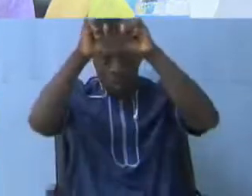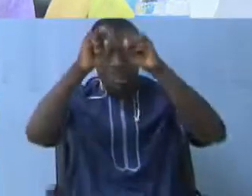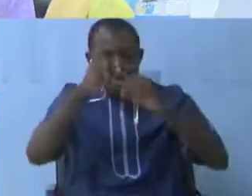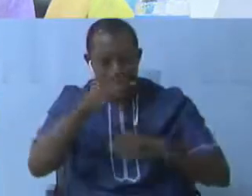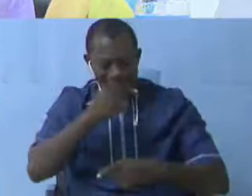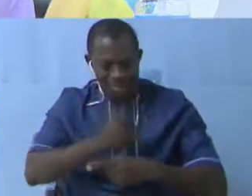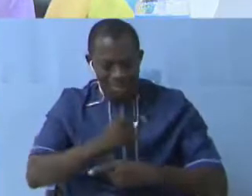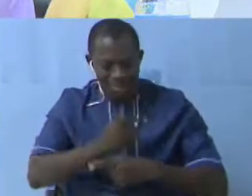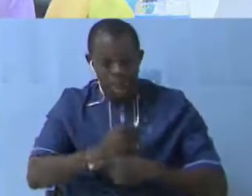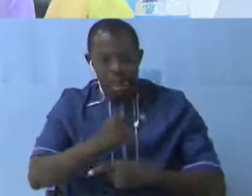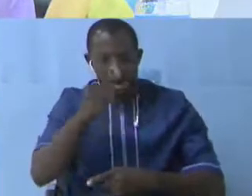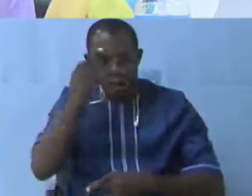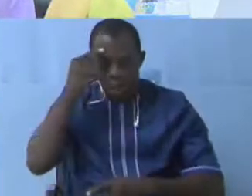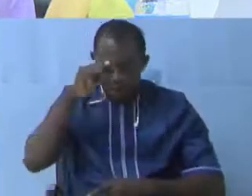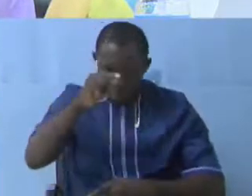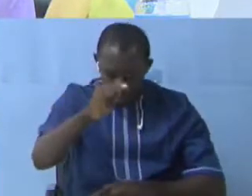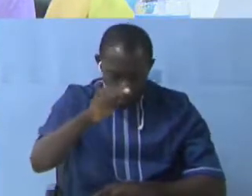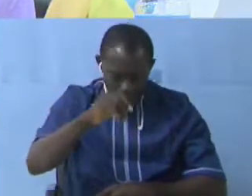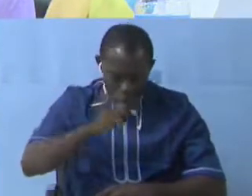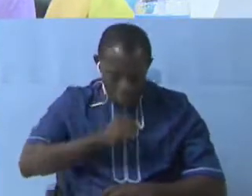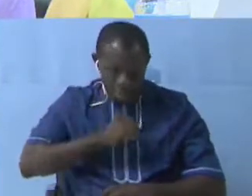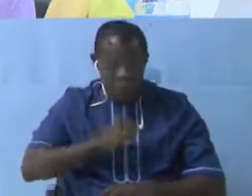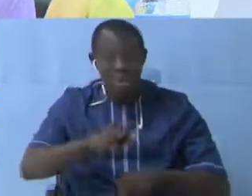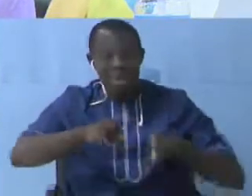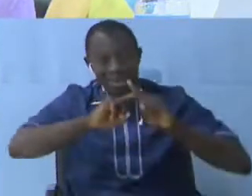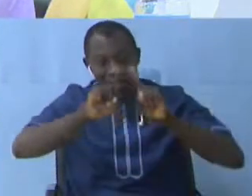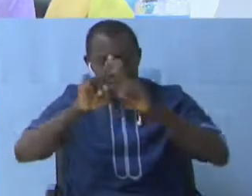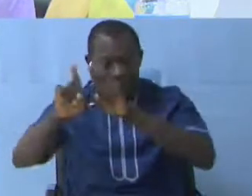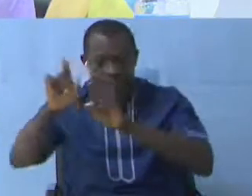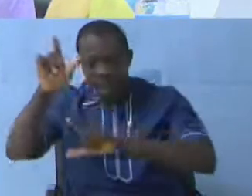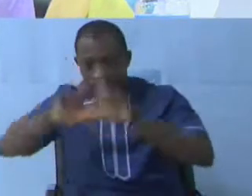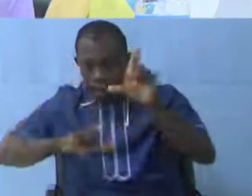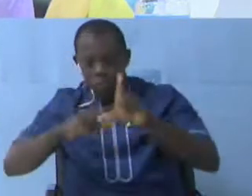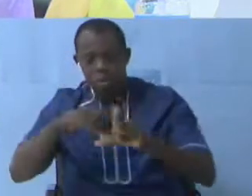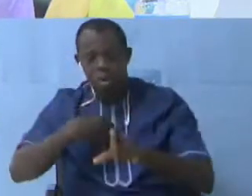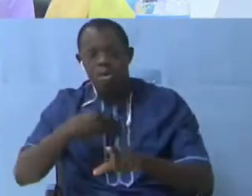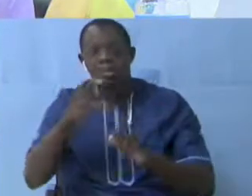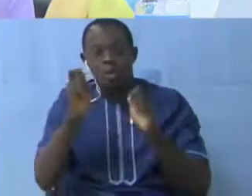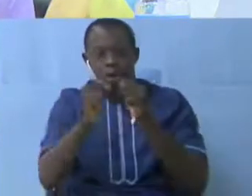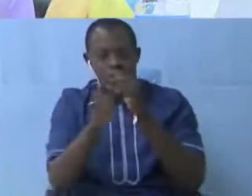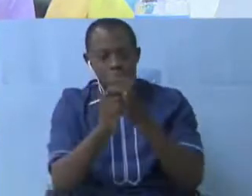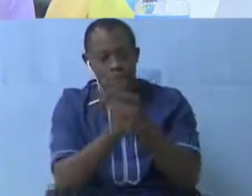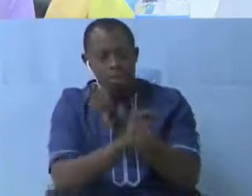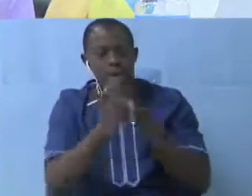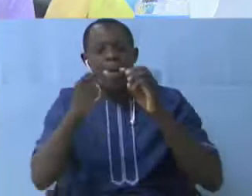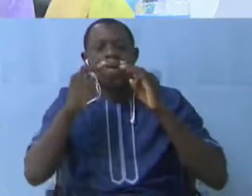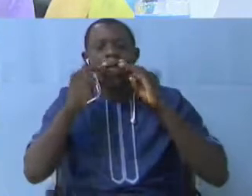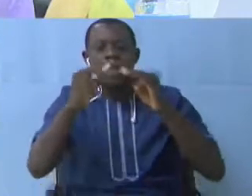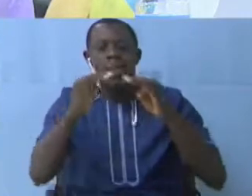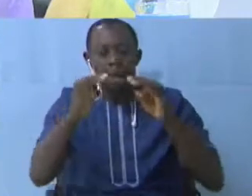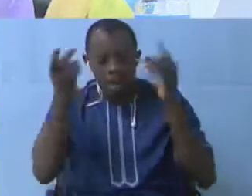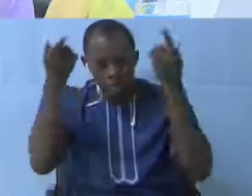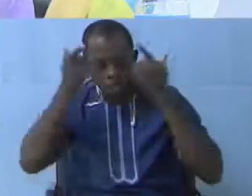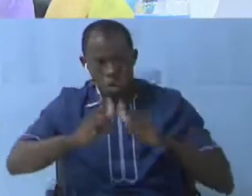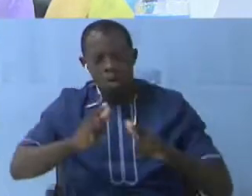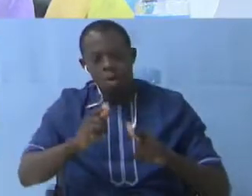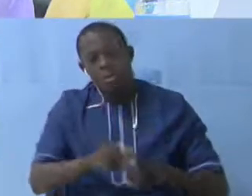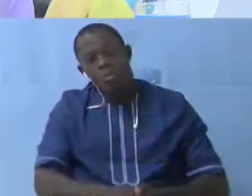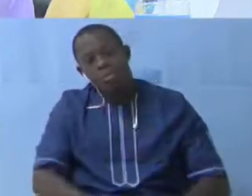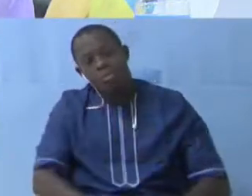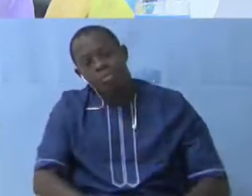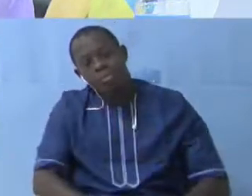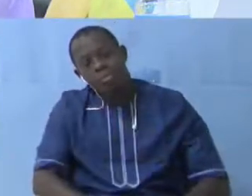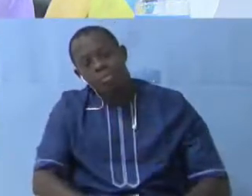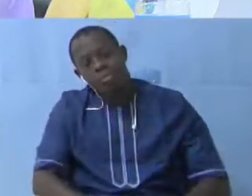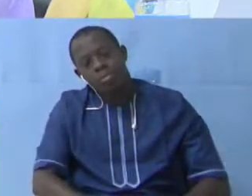itself at different levels to reform media laws. nguur gi nag def nañu ay pas-pas yu bari nag ci li nga xam ne ni dana indi walbateku ci